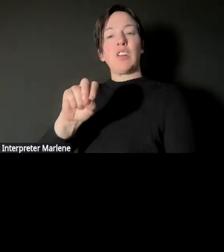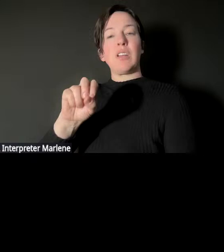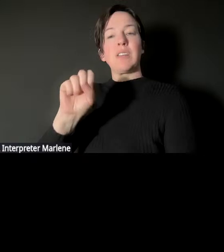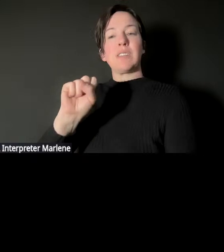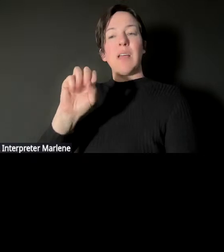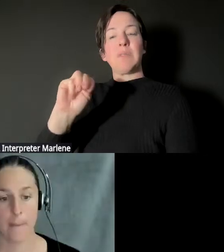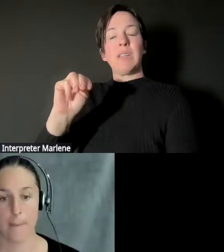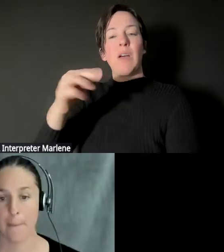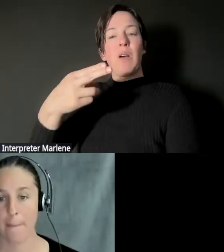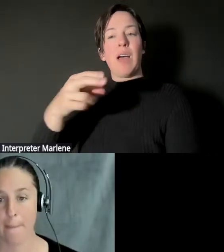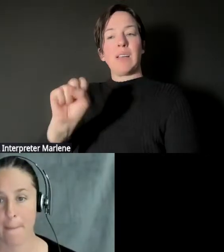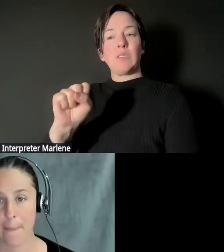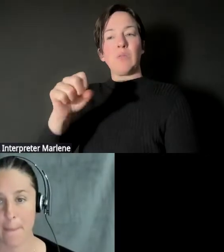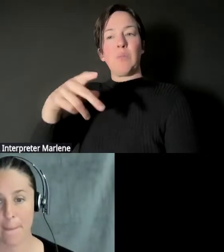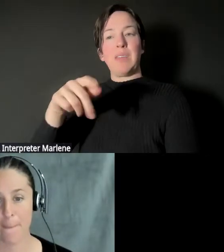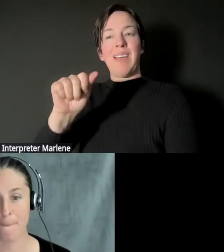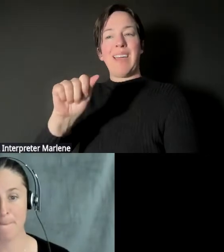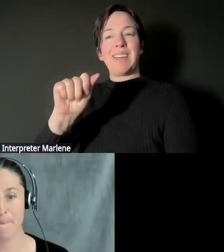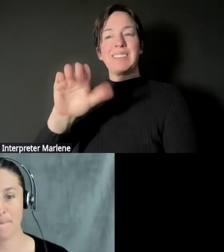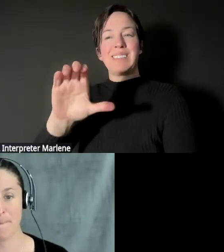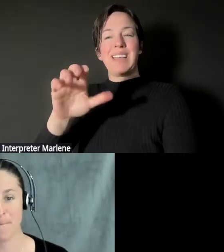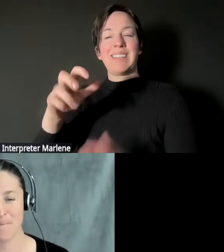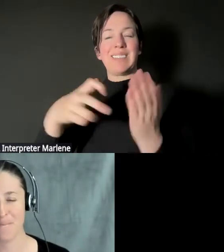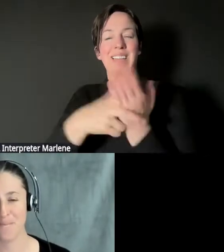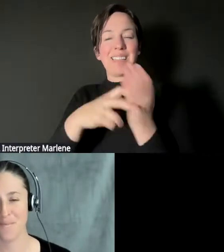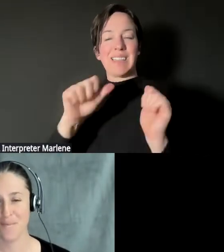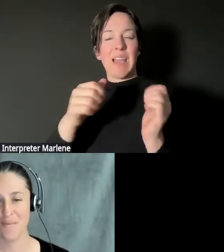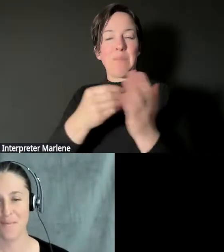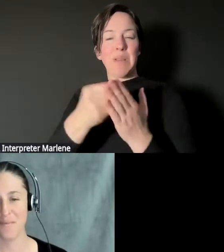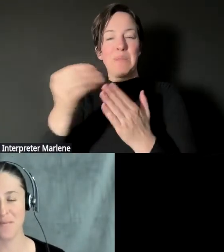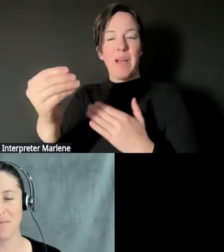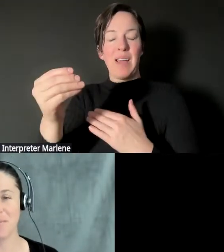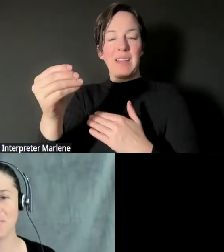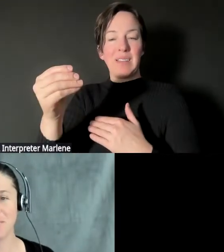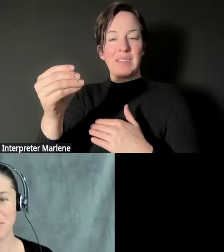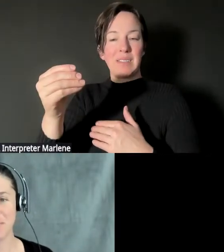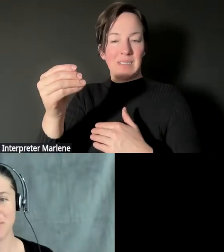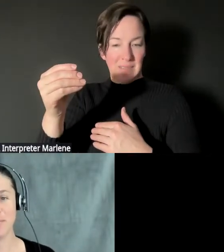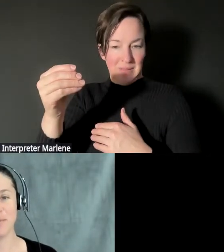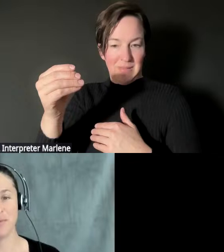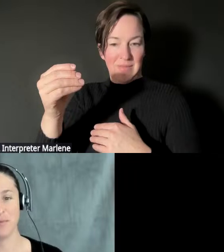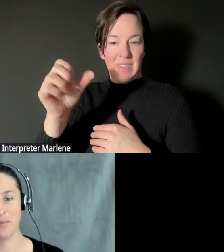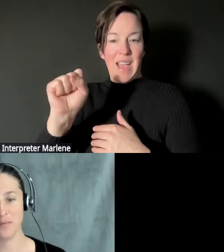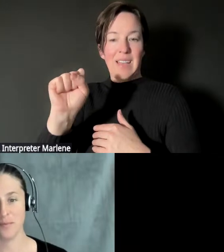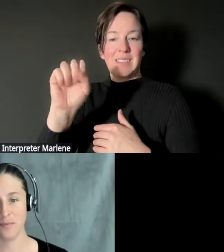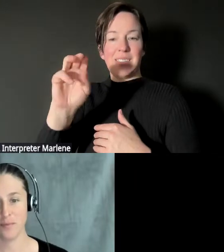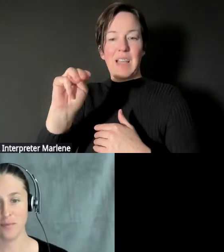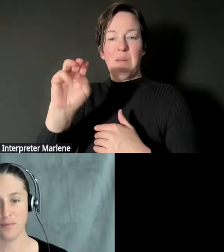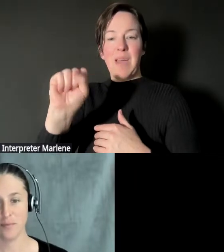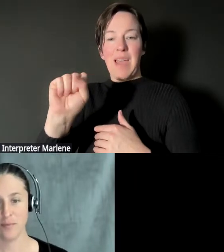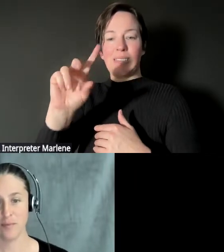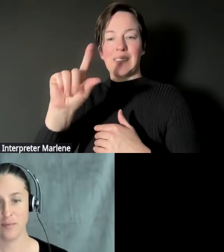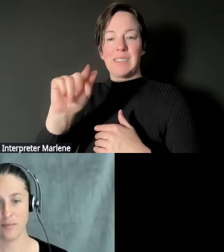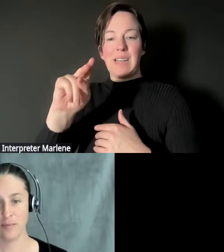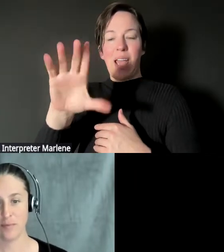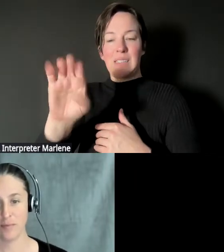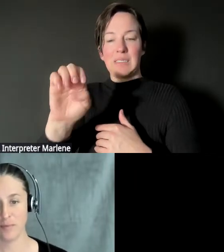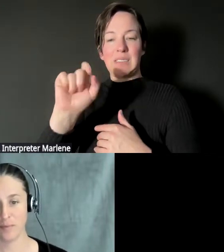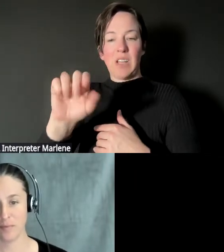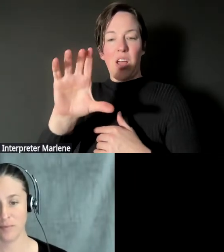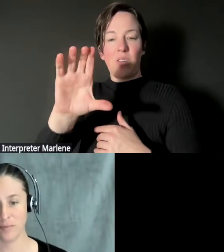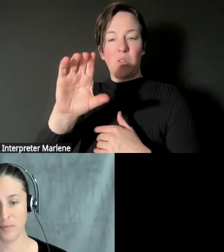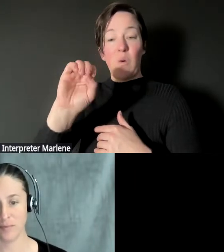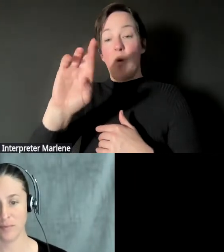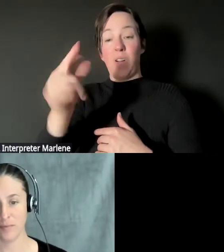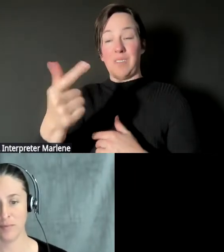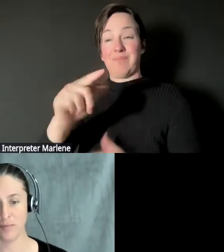High School PAC. Tickets can be bought at smhsdance.org. Chalk Fest is on April 28th,